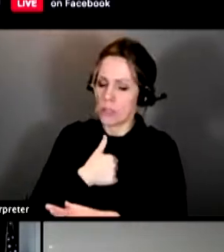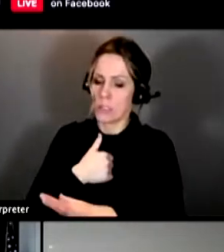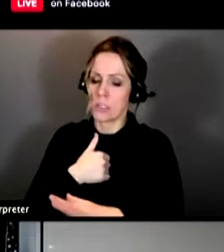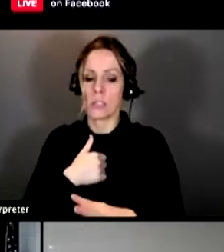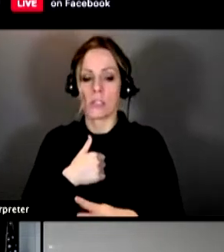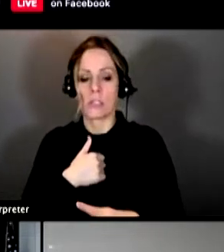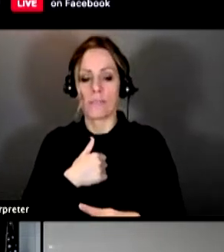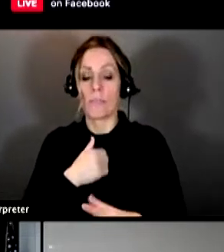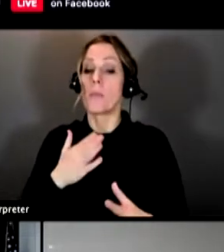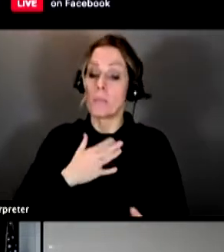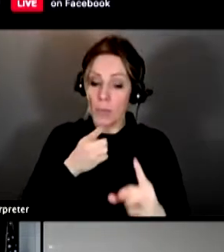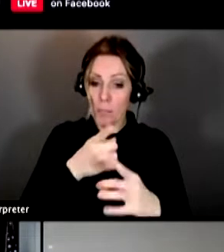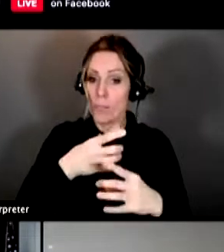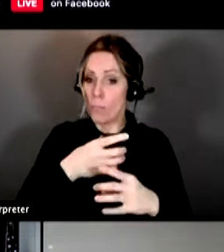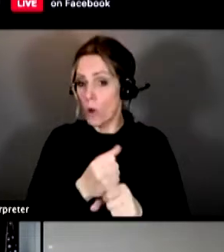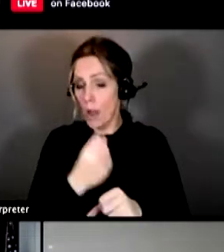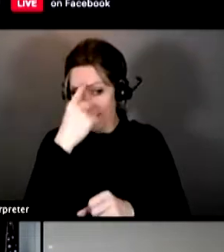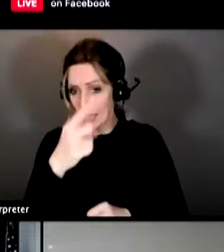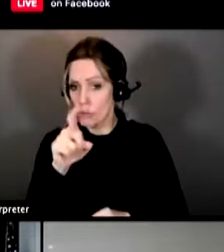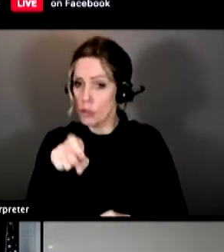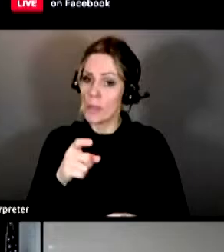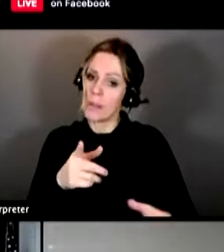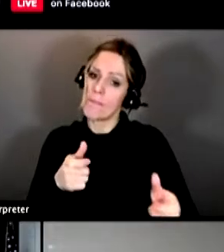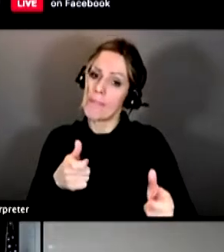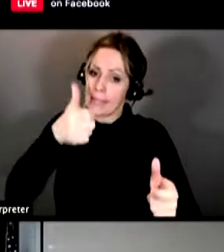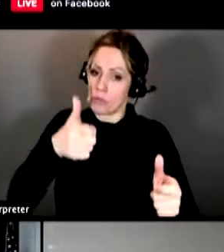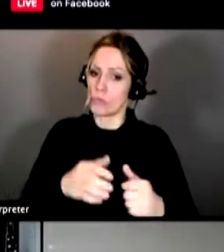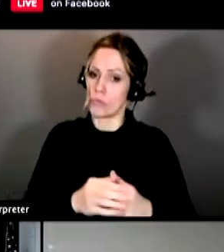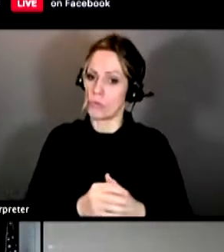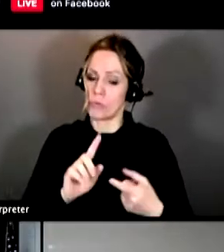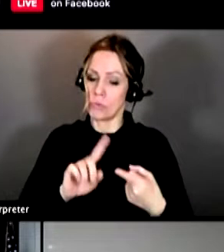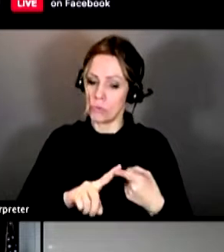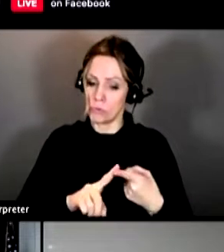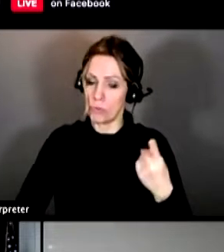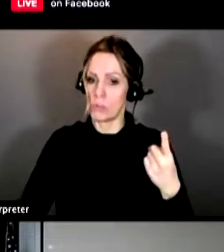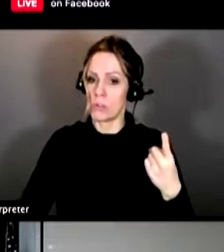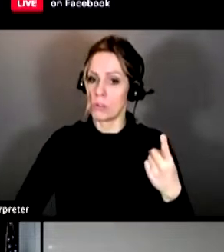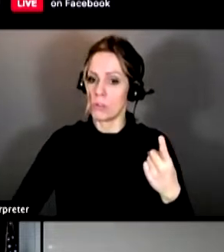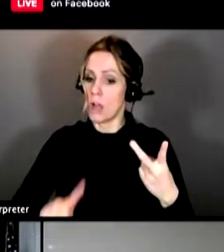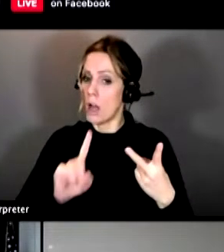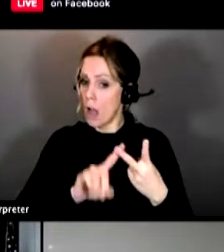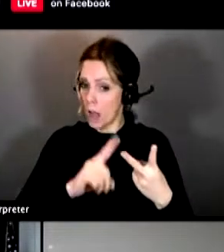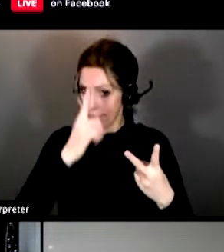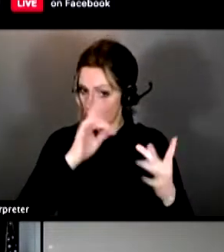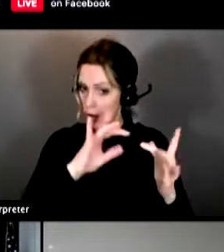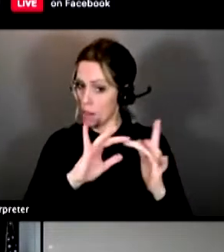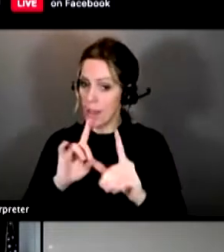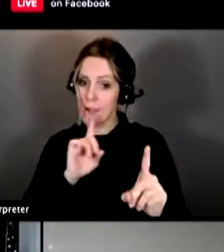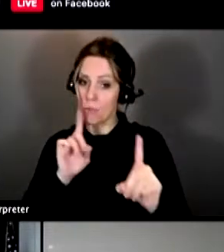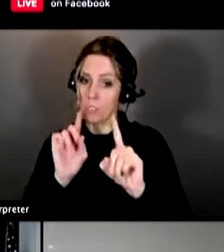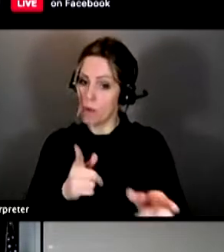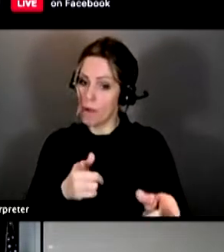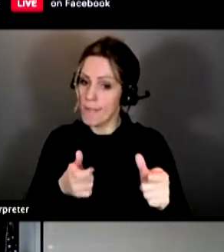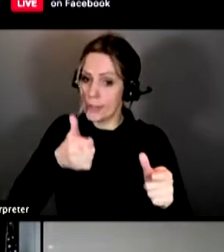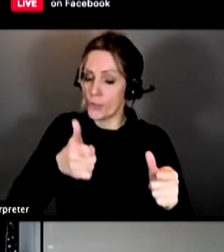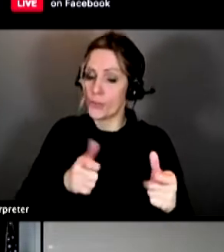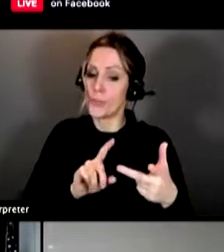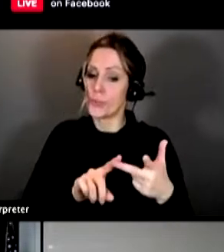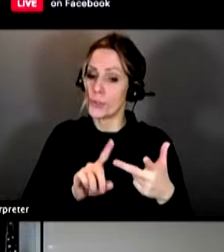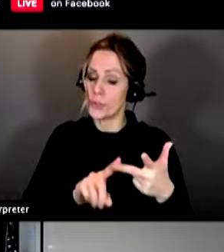should be quicker. I think people should respond quicker online and getting it to the officers so they